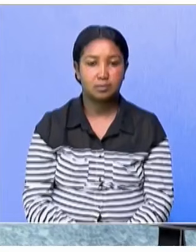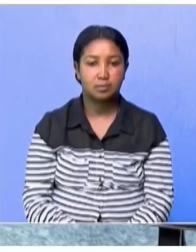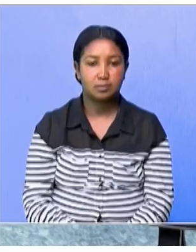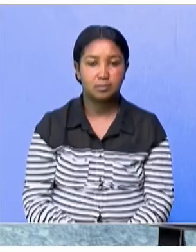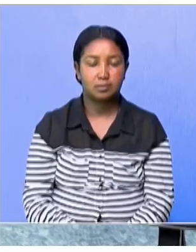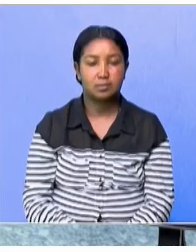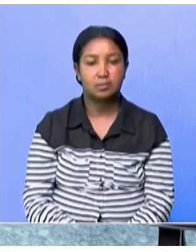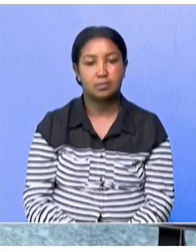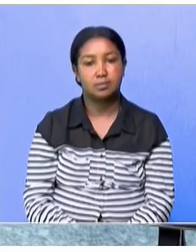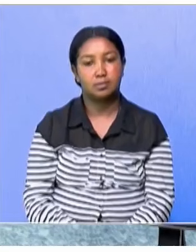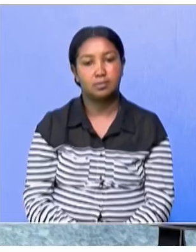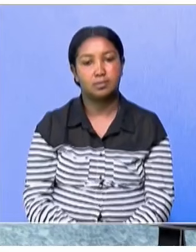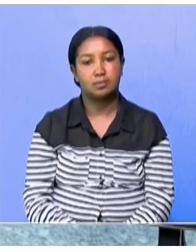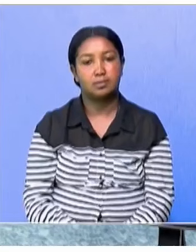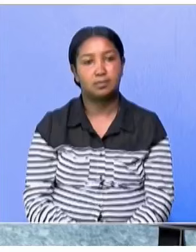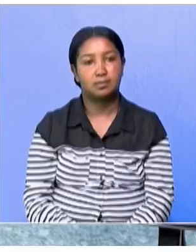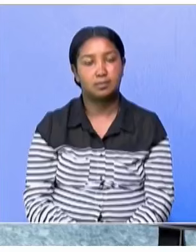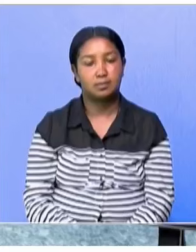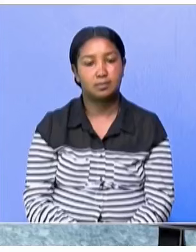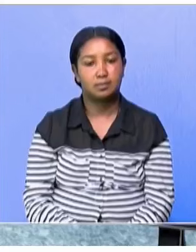is not